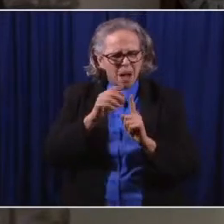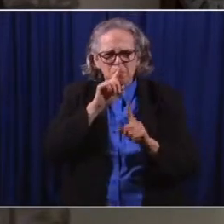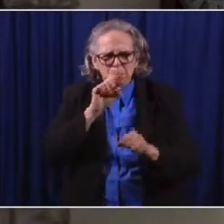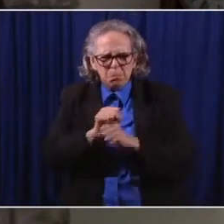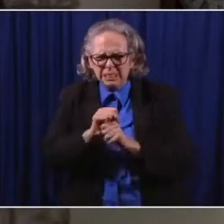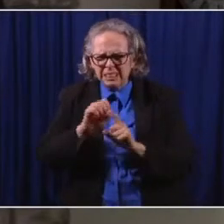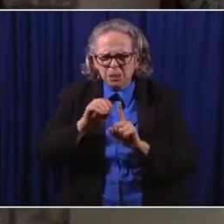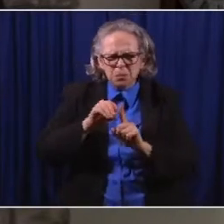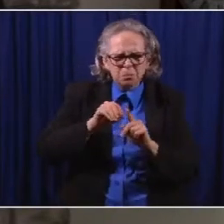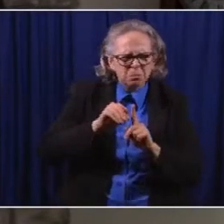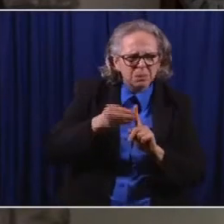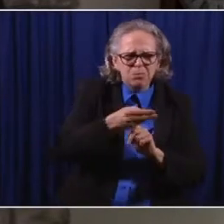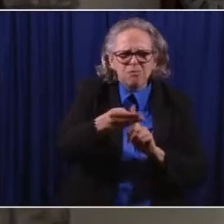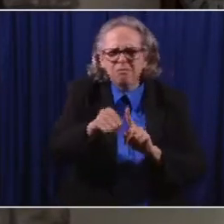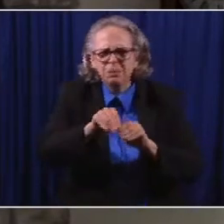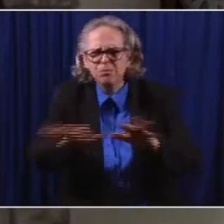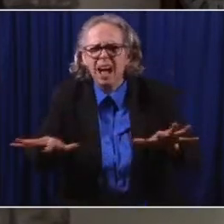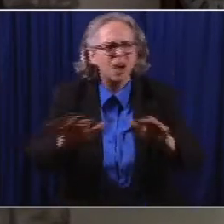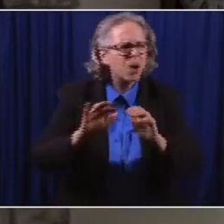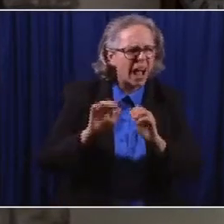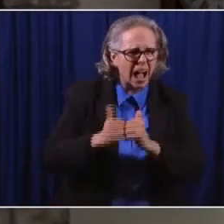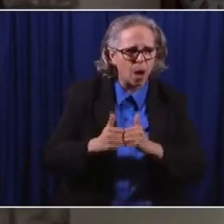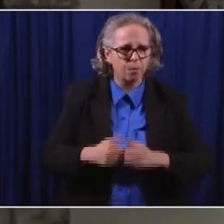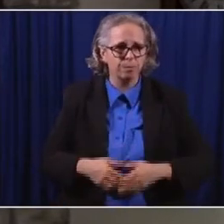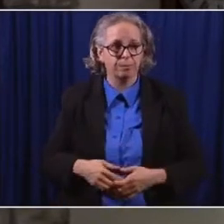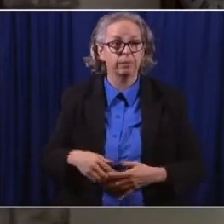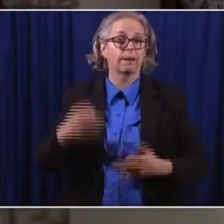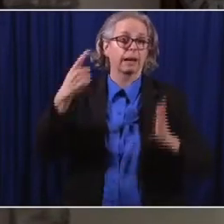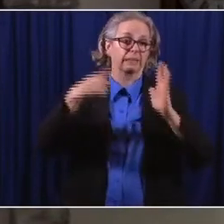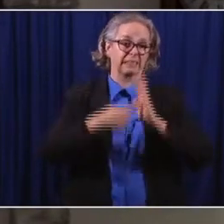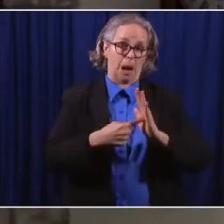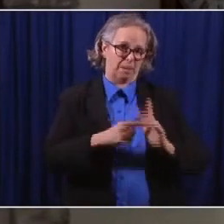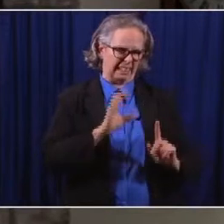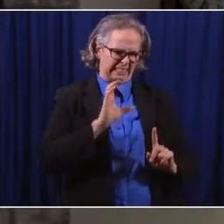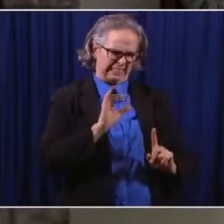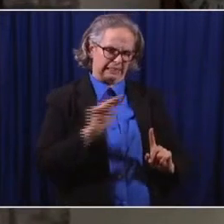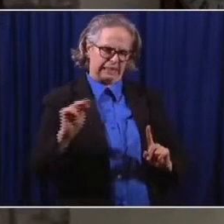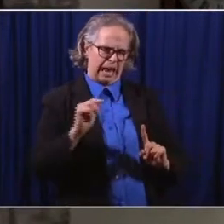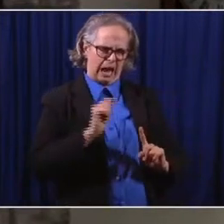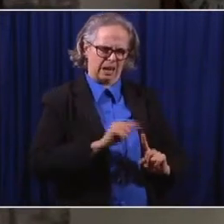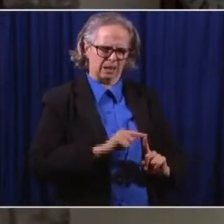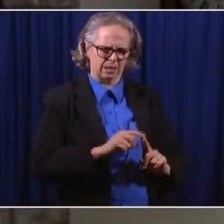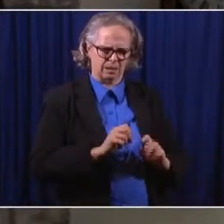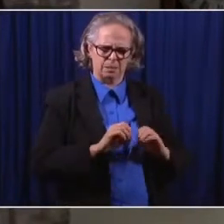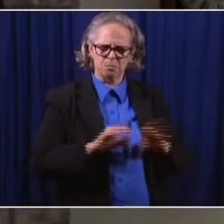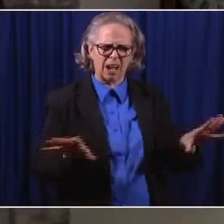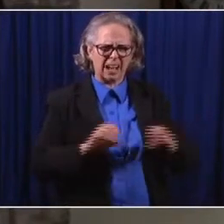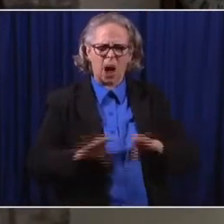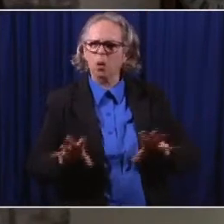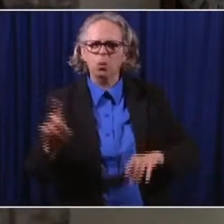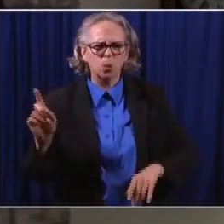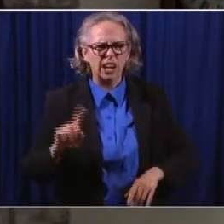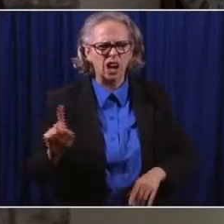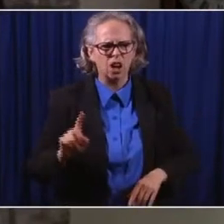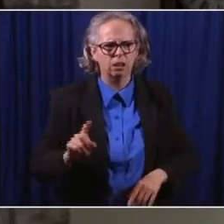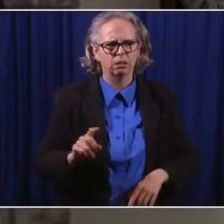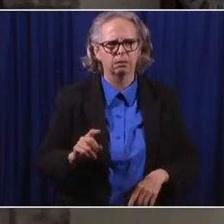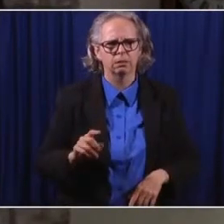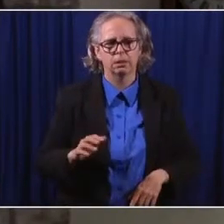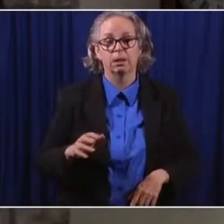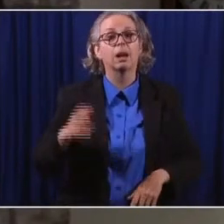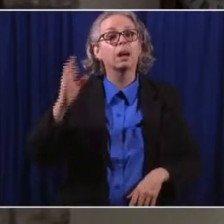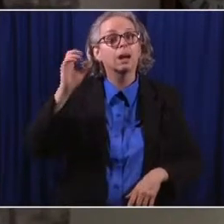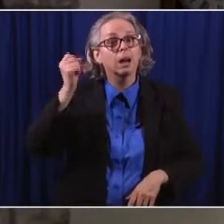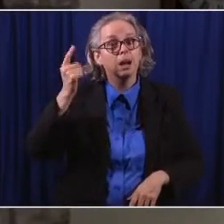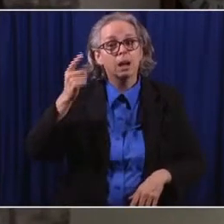We're in Cincinnati, multiple off-campus parties with students attending from several universities on August